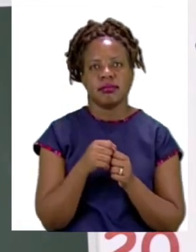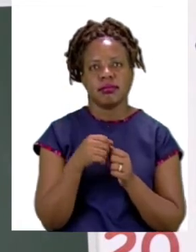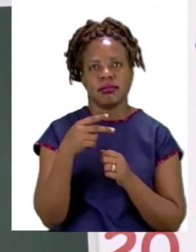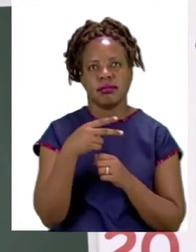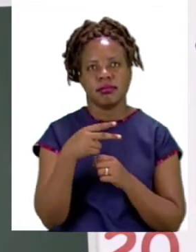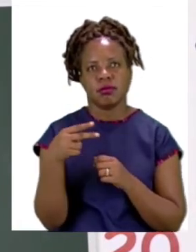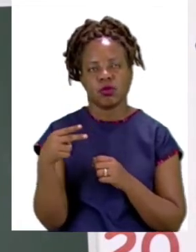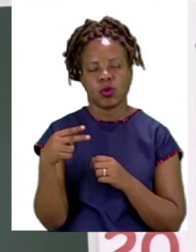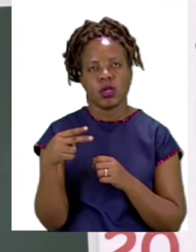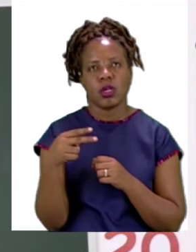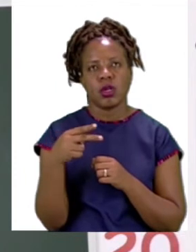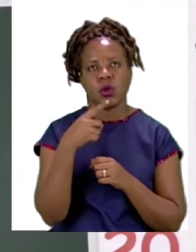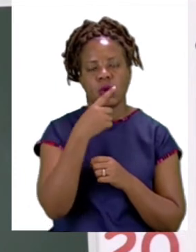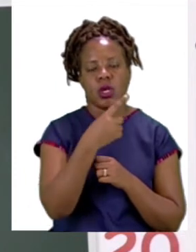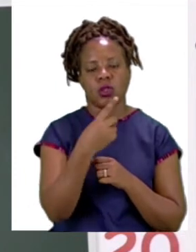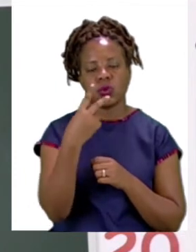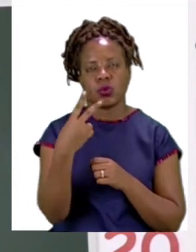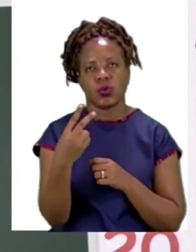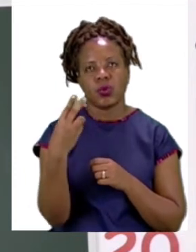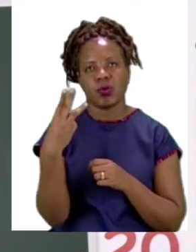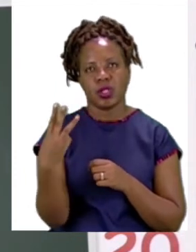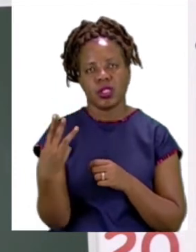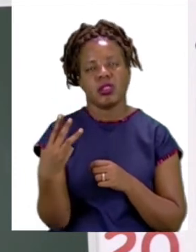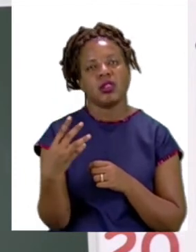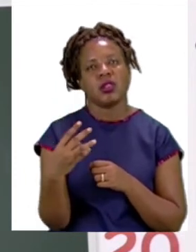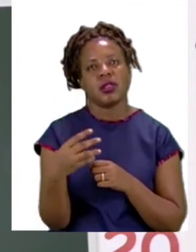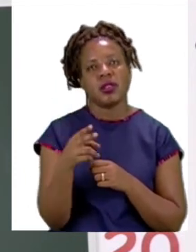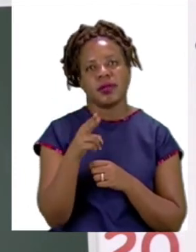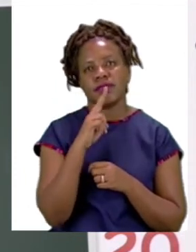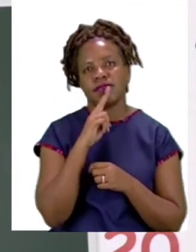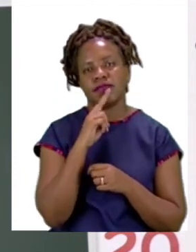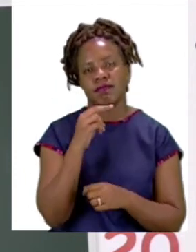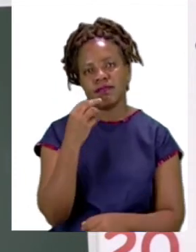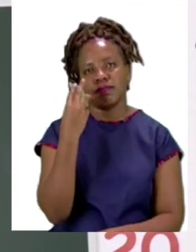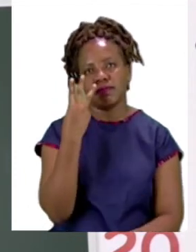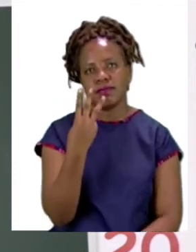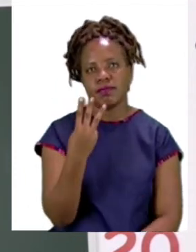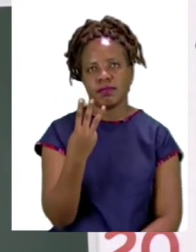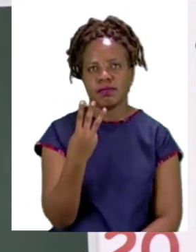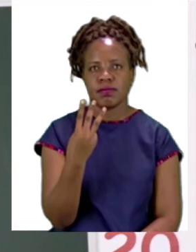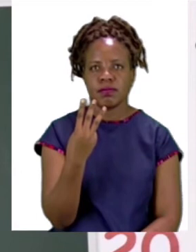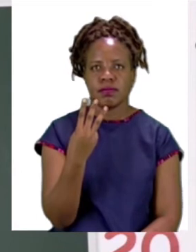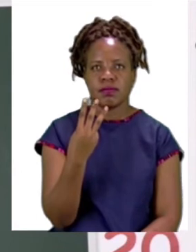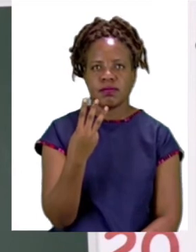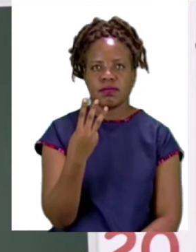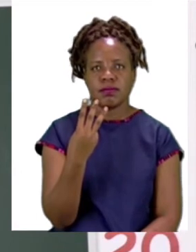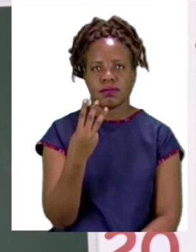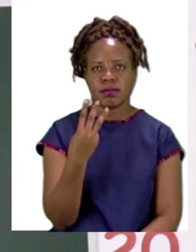do we have? 1, 2, 3 groups. So our answer